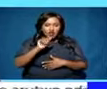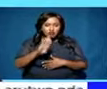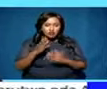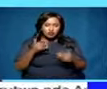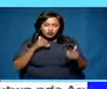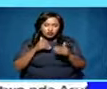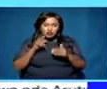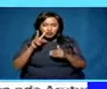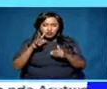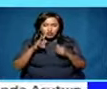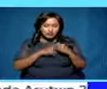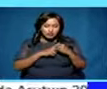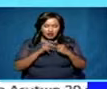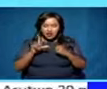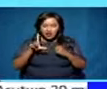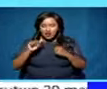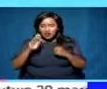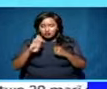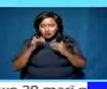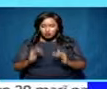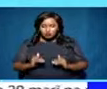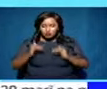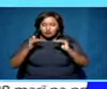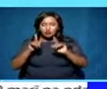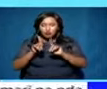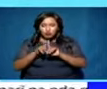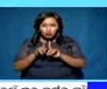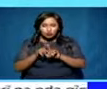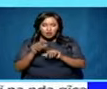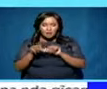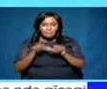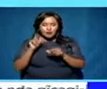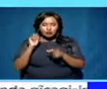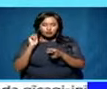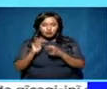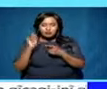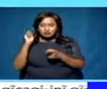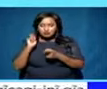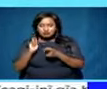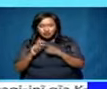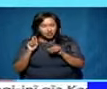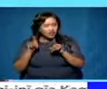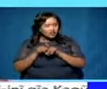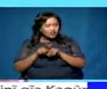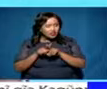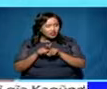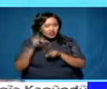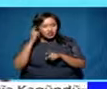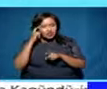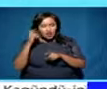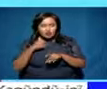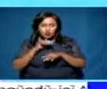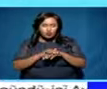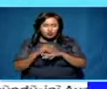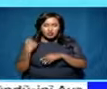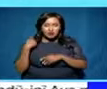than 27 labs, we've improved there, and now in terms of supply chain shortages, I think we almost have, you know, a good number in